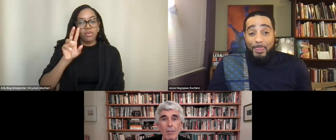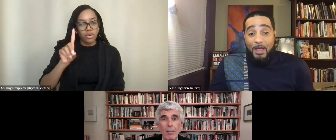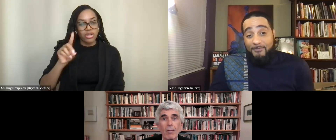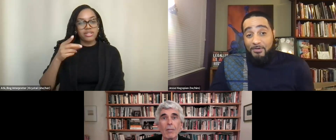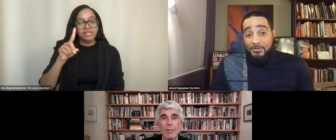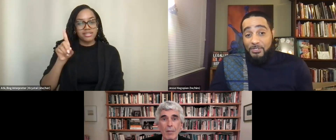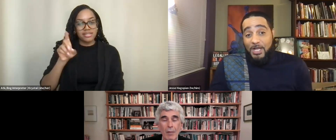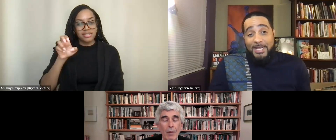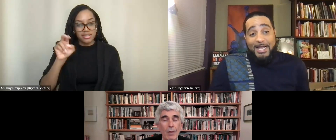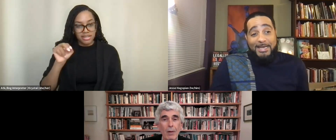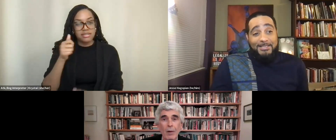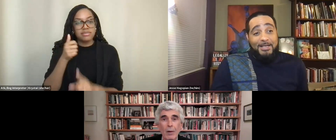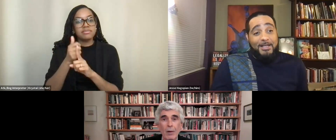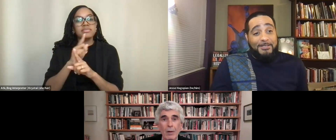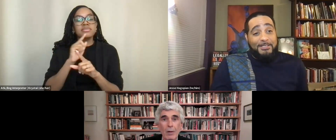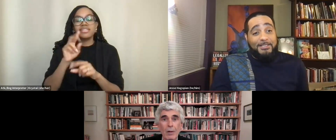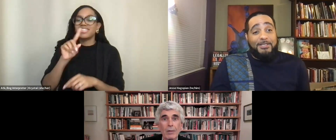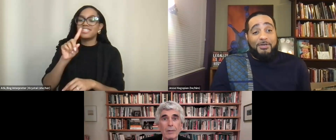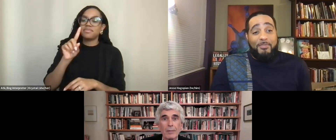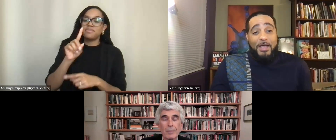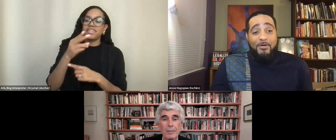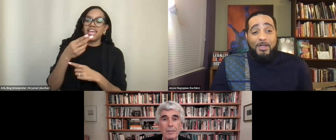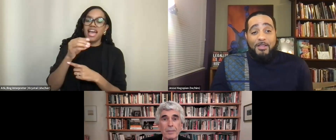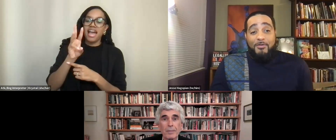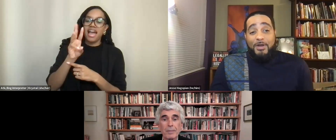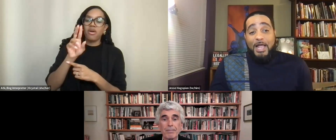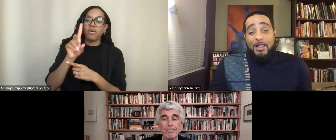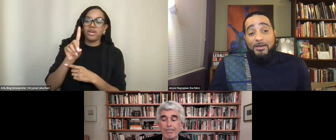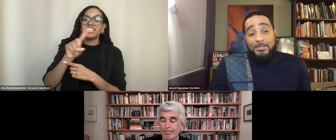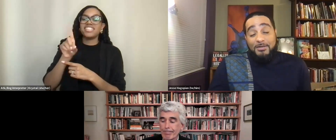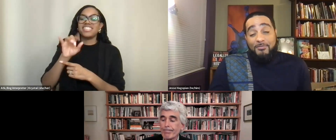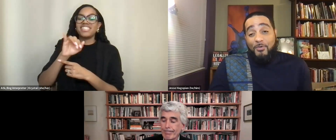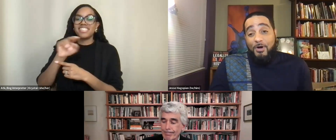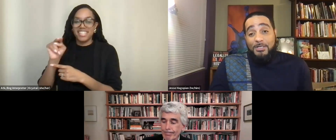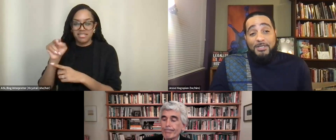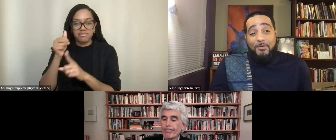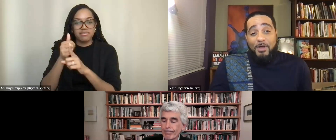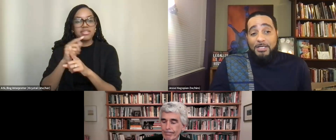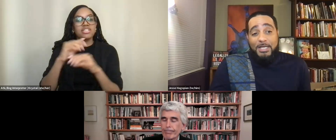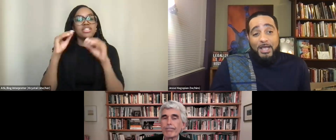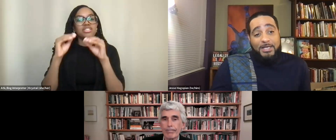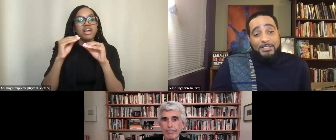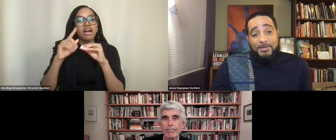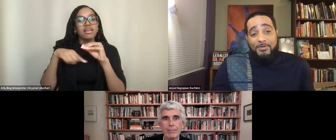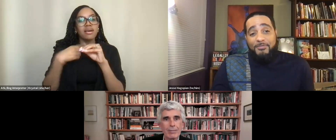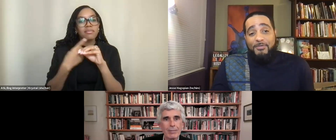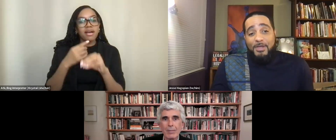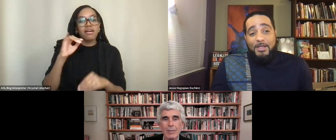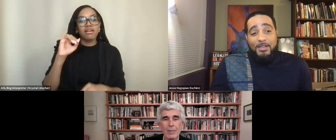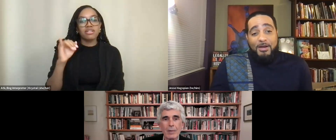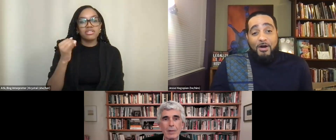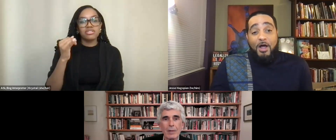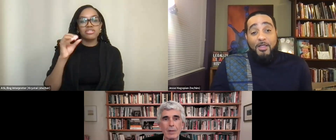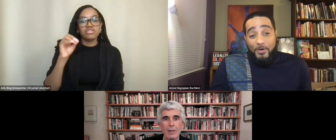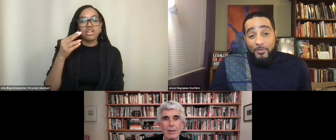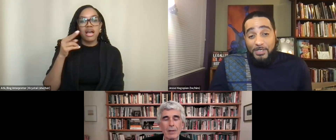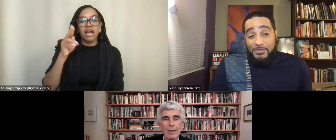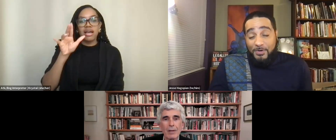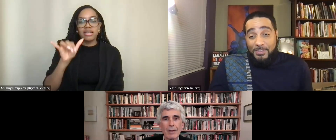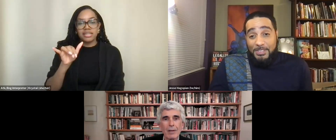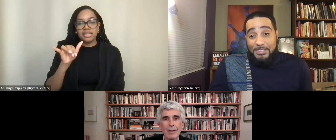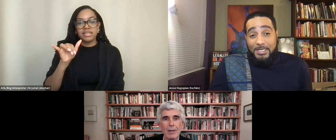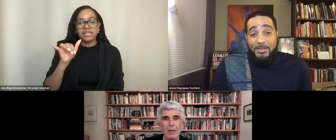Trumbull's novel, Johnny Got His Gun, to teach about the realities of war. And so I wanted to ask you if there are